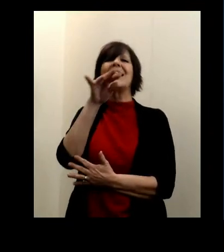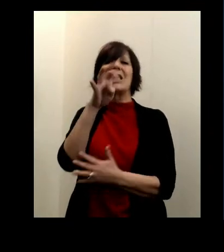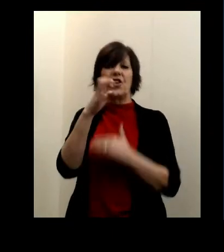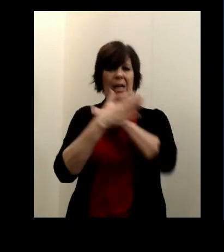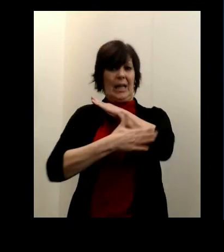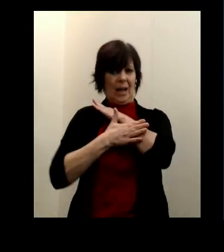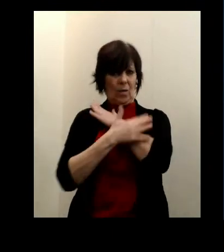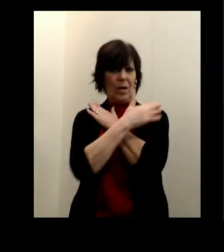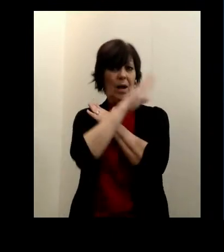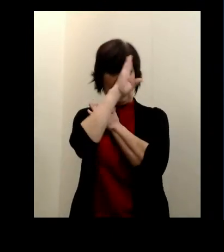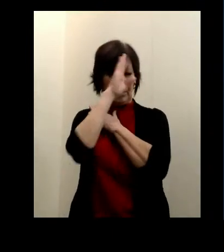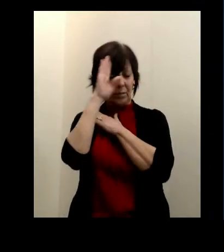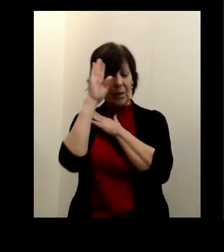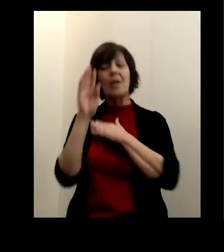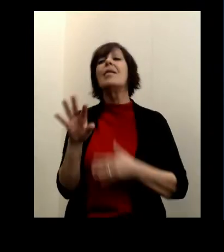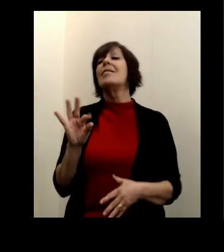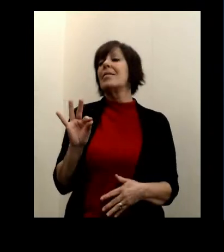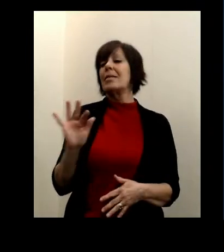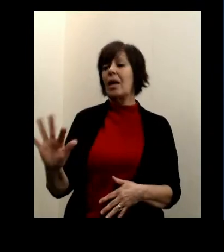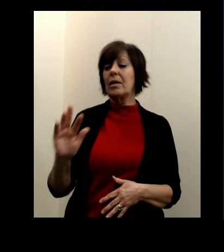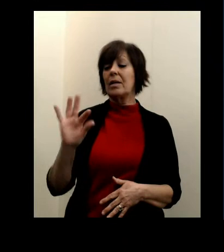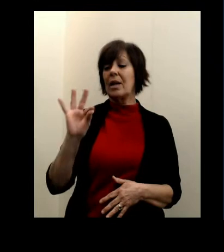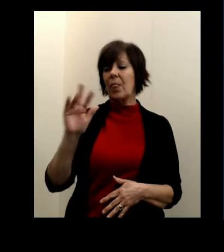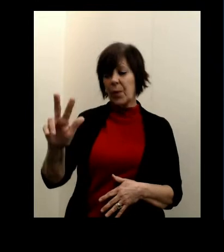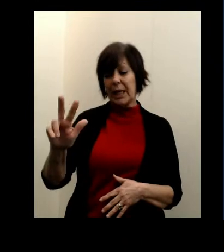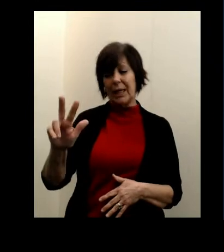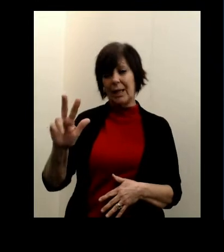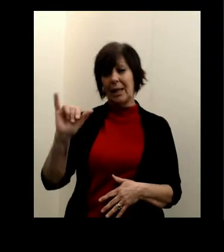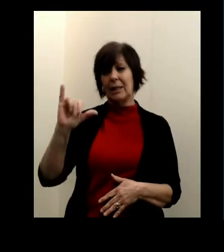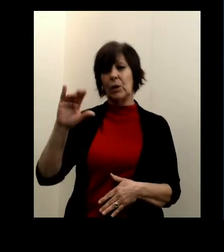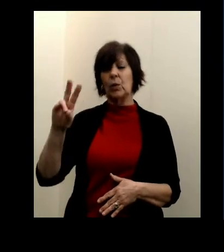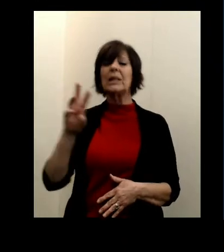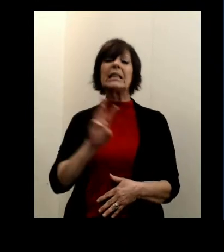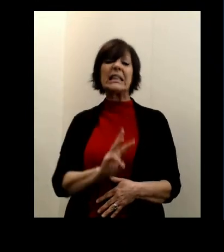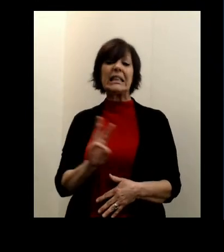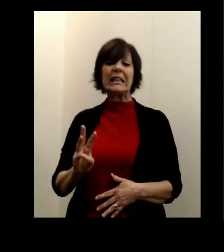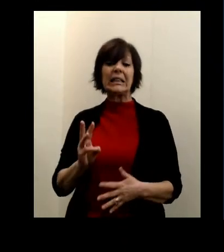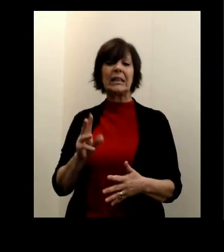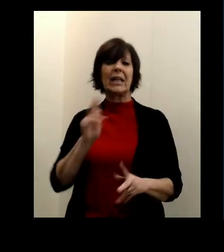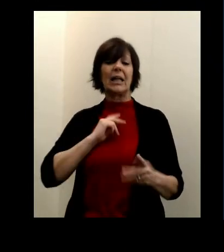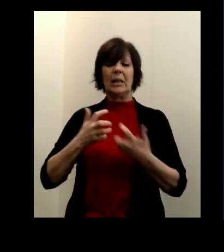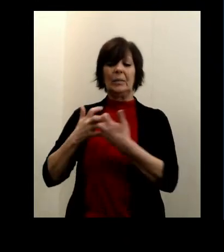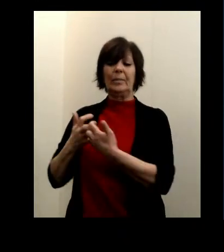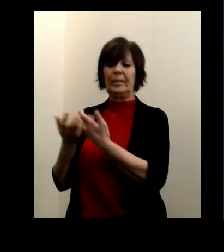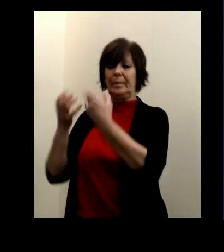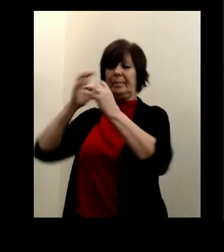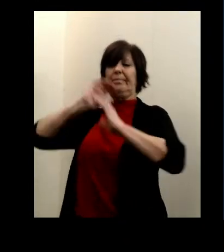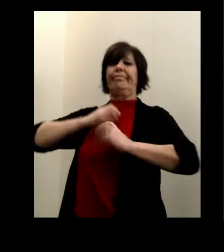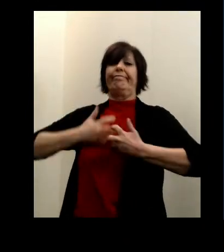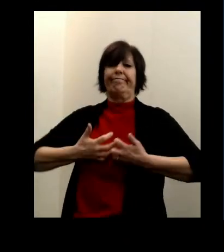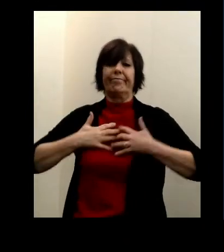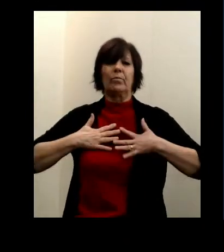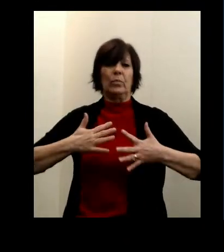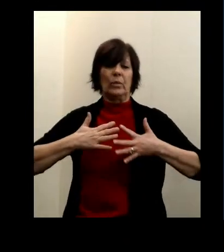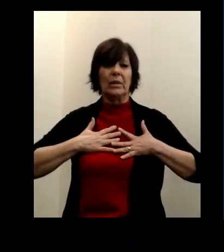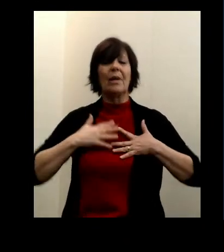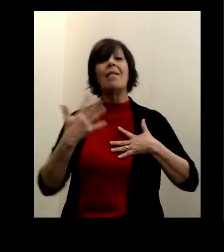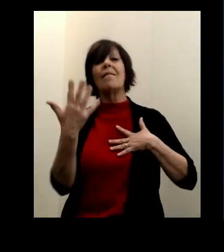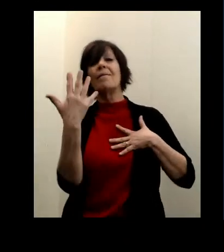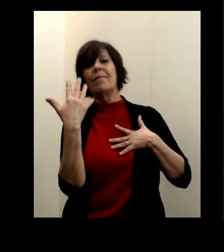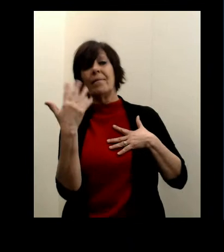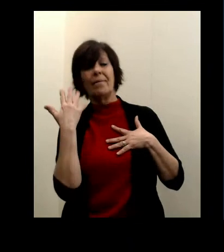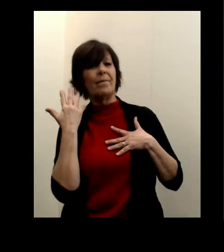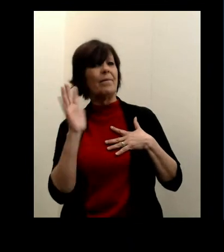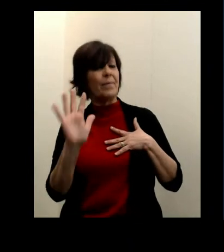hospitals, 93 in the ICU, 66 on an airway assist, 5 died, and 38% of the